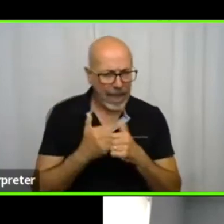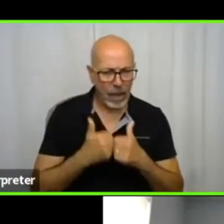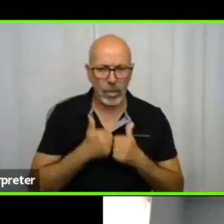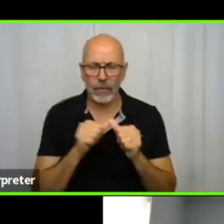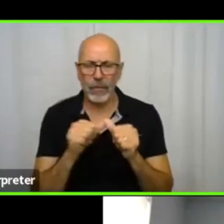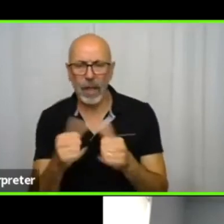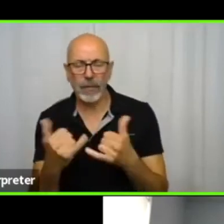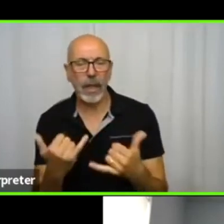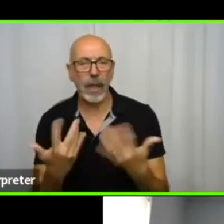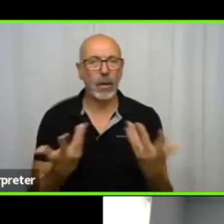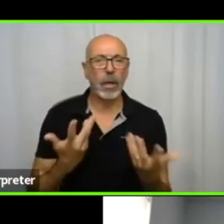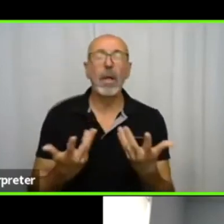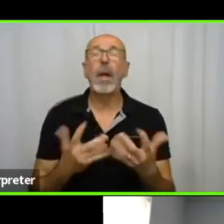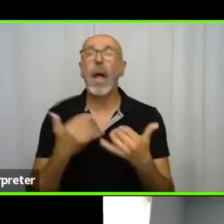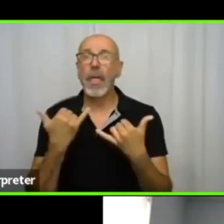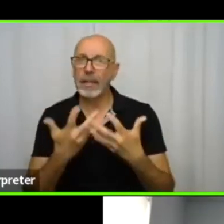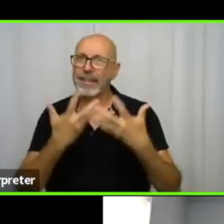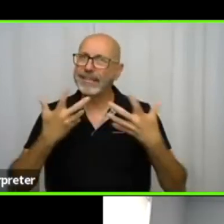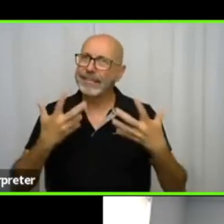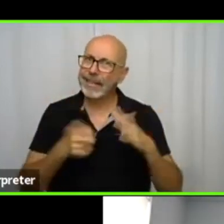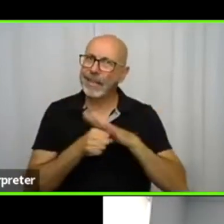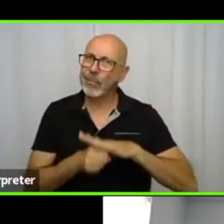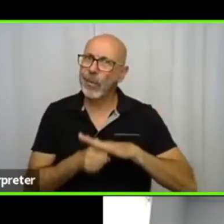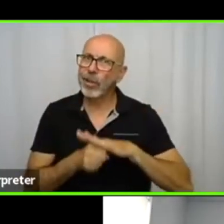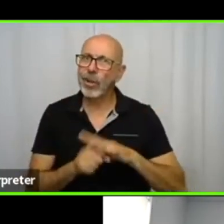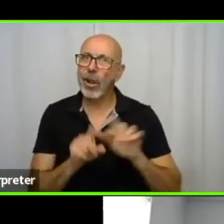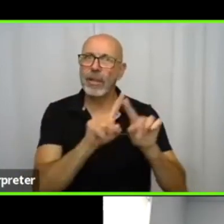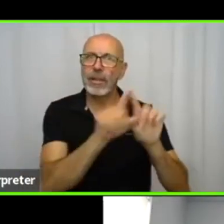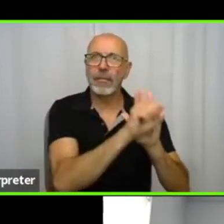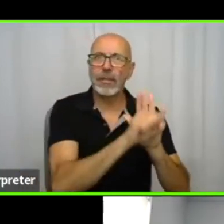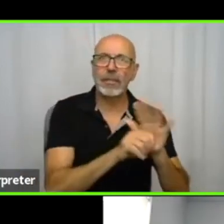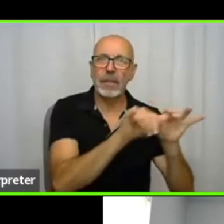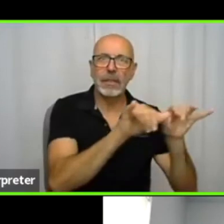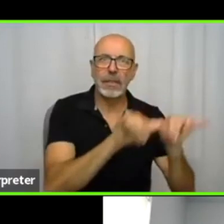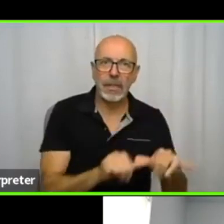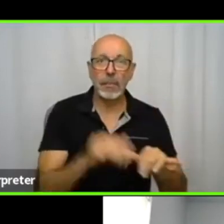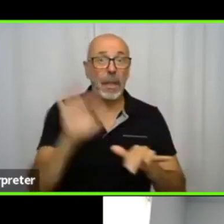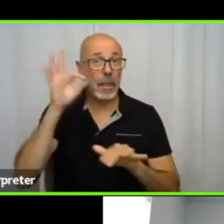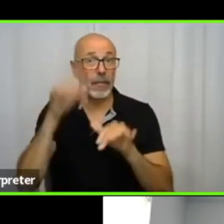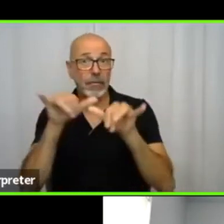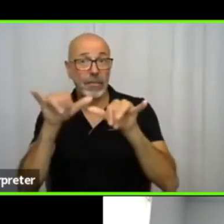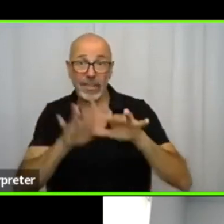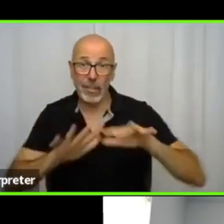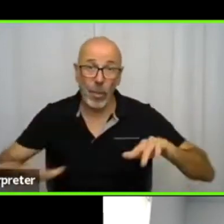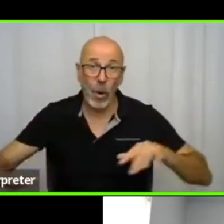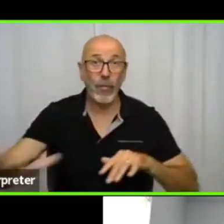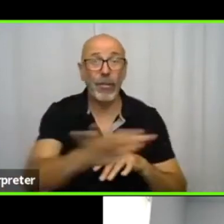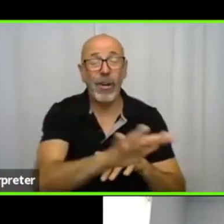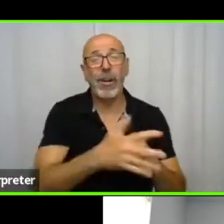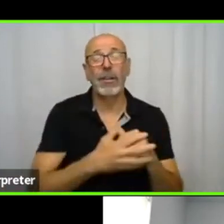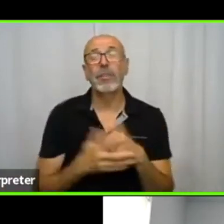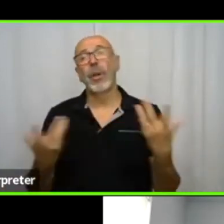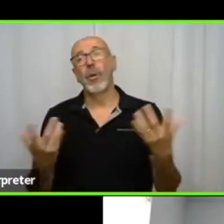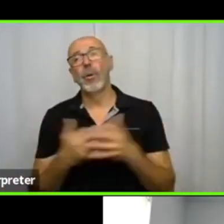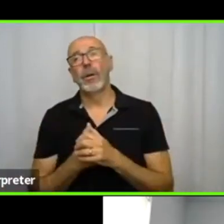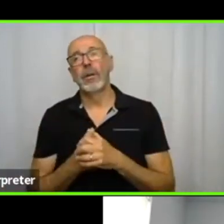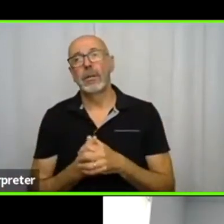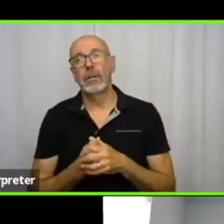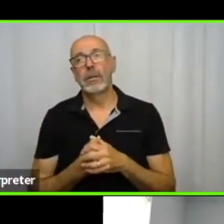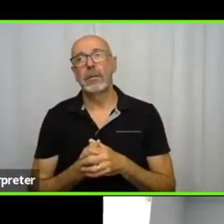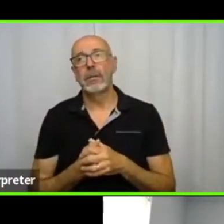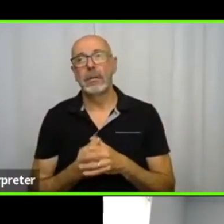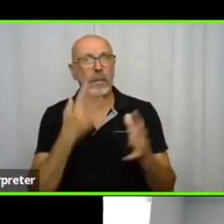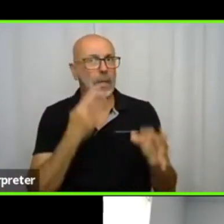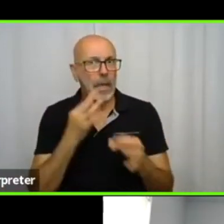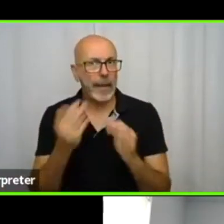now, and that's going to put a lot more strain on state systems and the federal system overall, and so